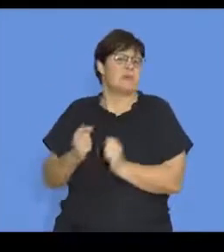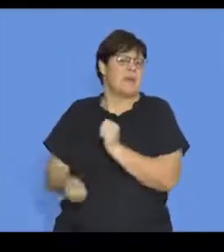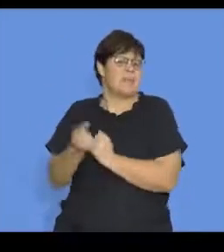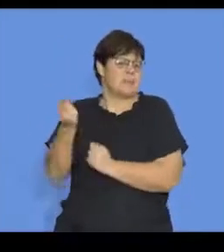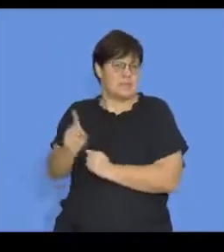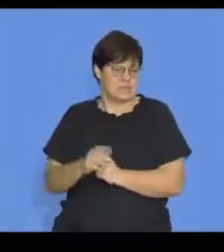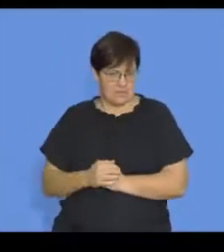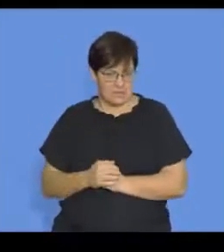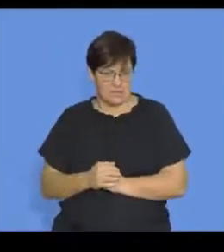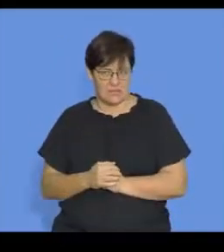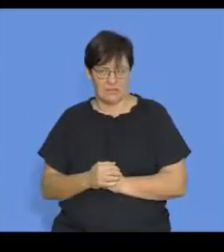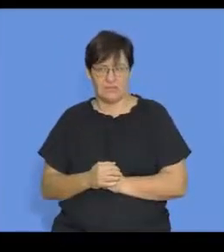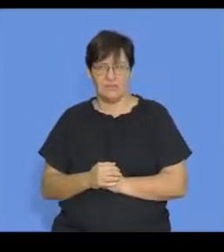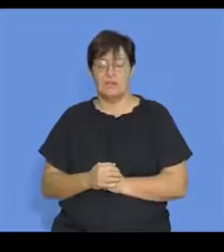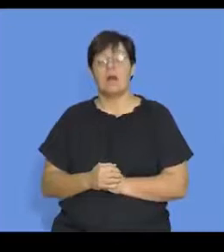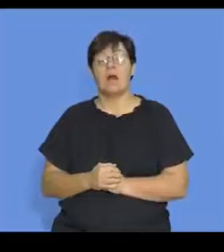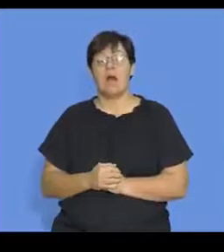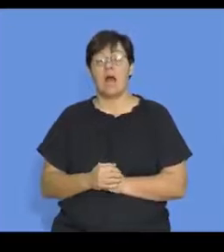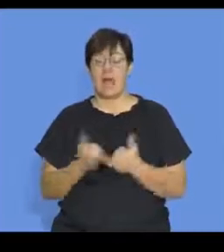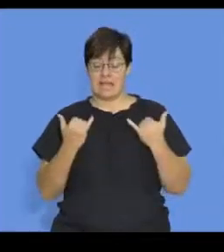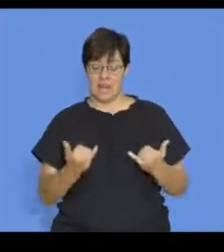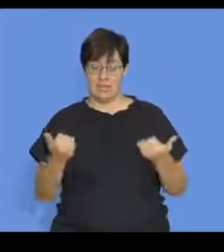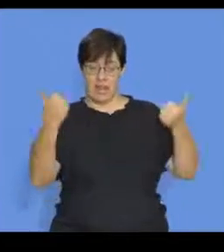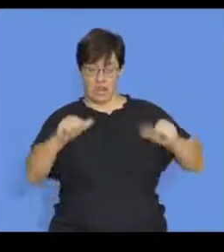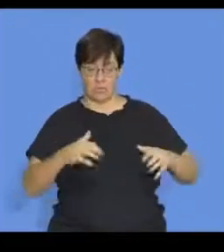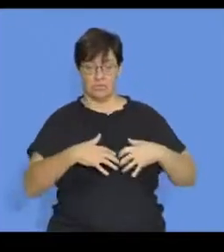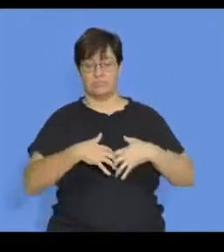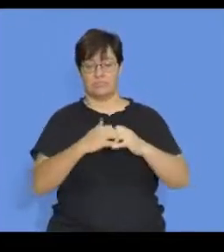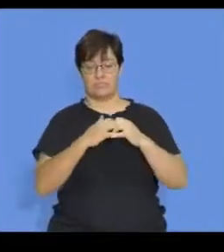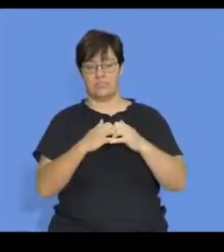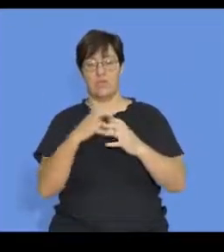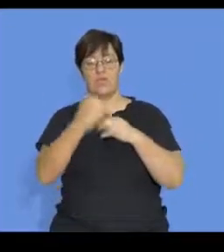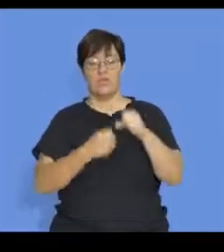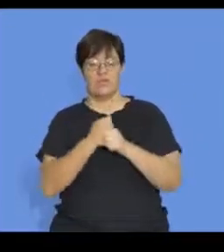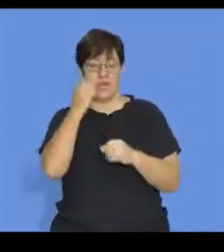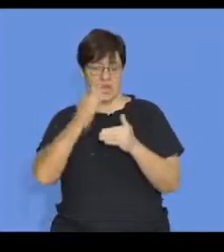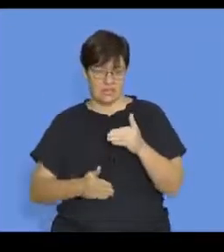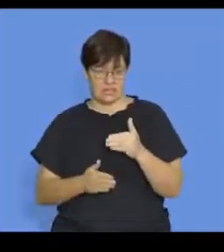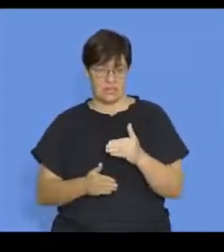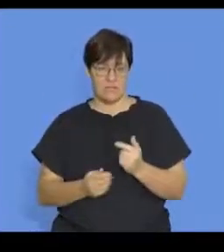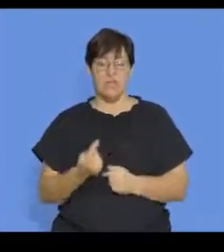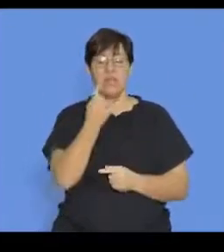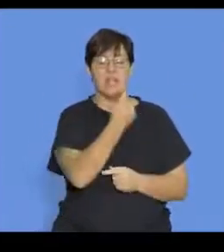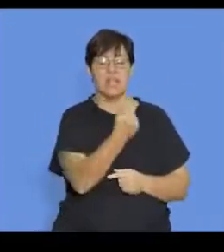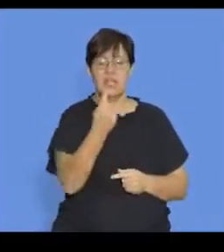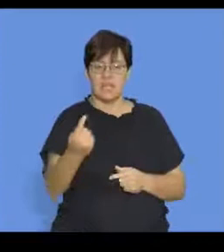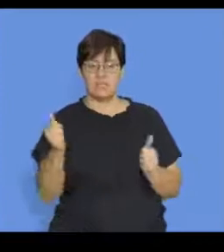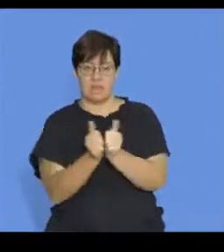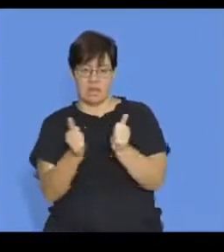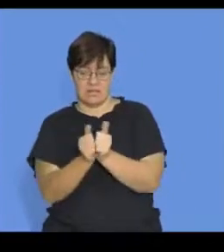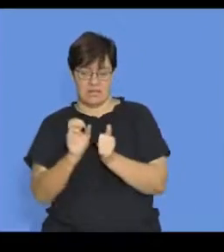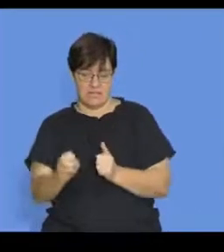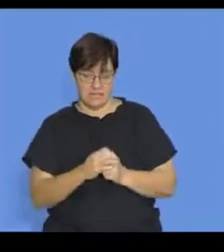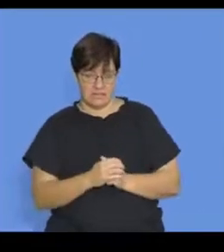financial year? A current account is also drawn up at the end of the year for